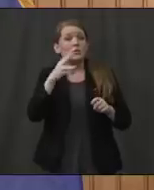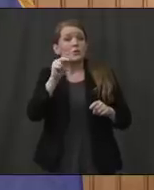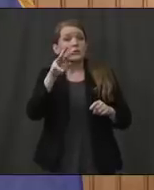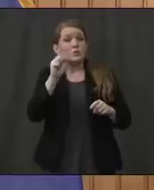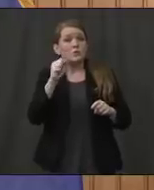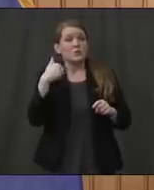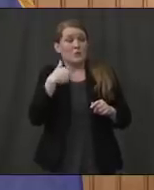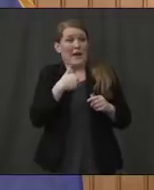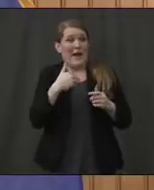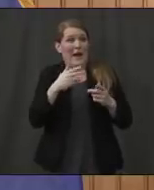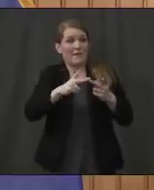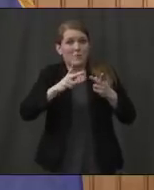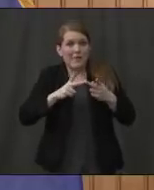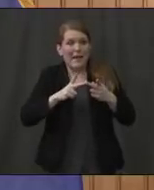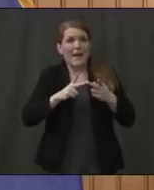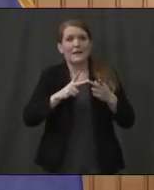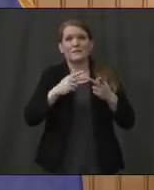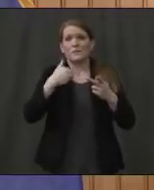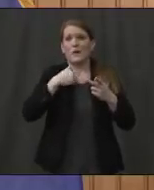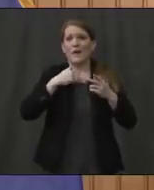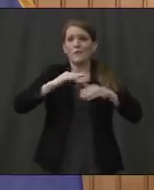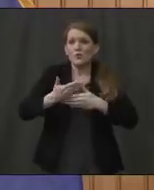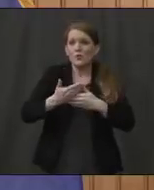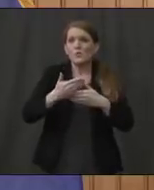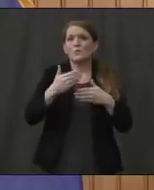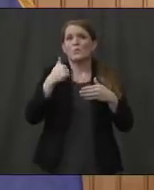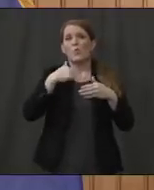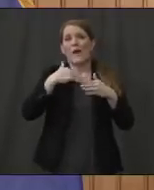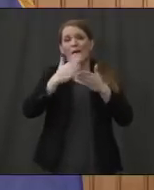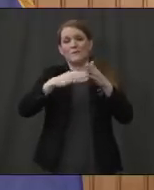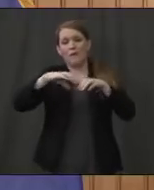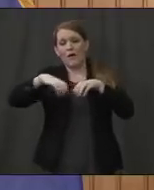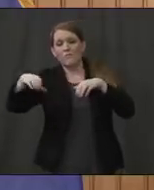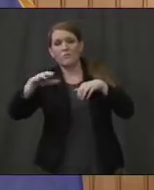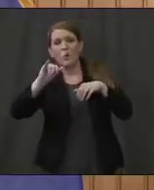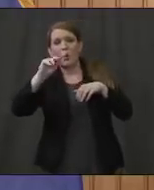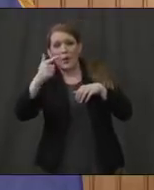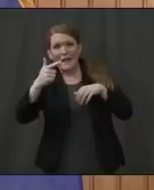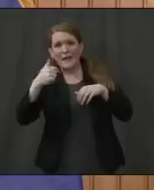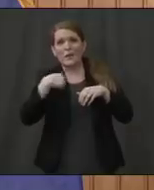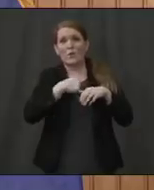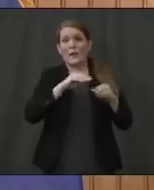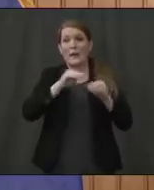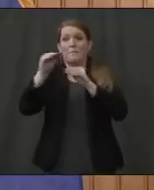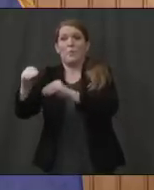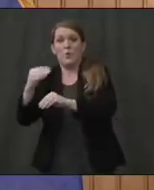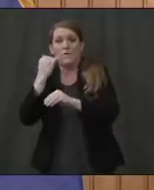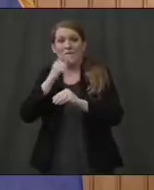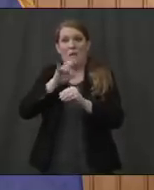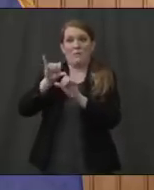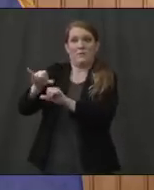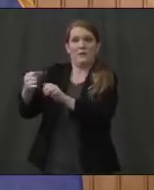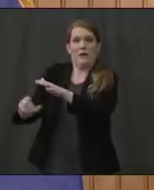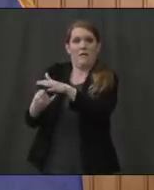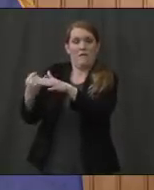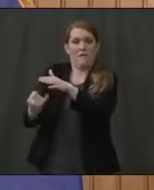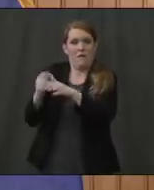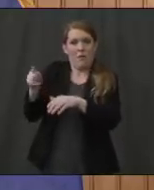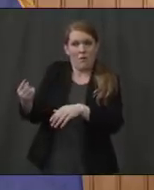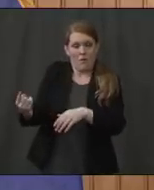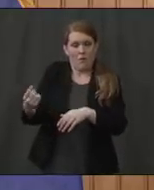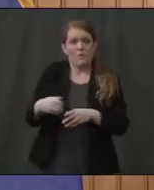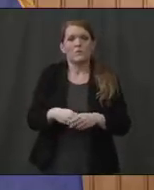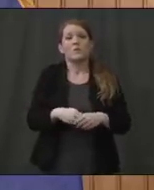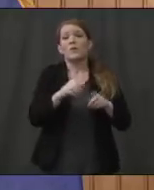there, so we have empty wings where we can move people if they have to be quarantined in a separate area. We actually have a number of nursing homes that